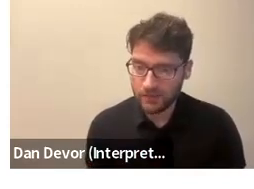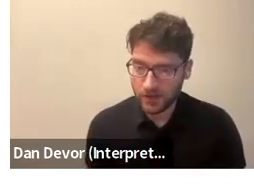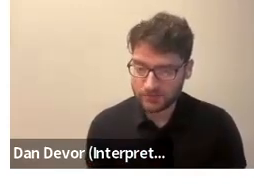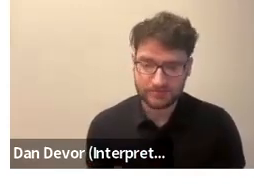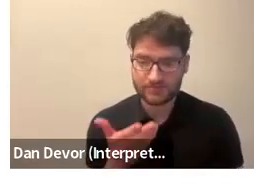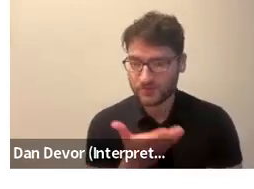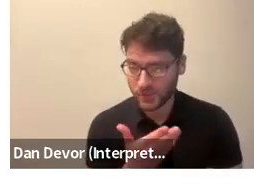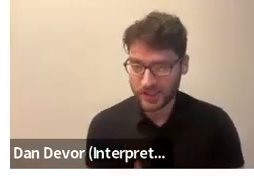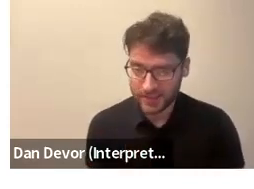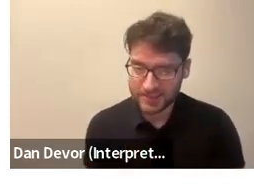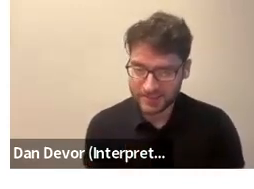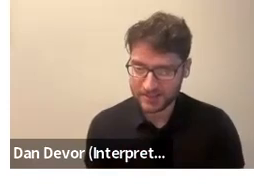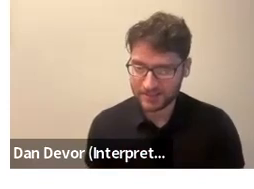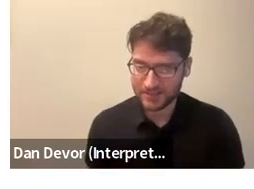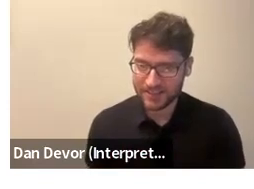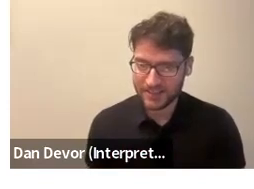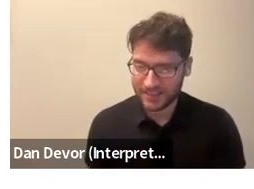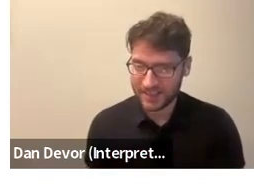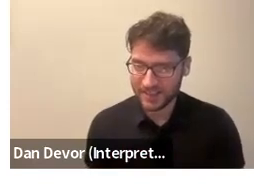for telephone looked like this.